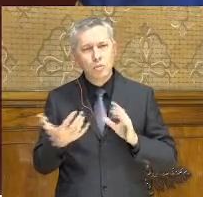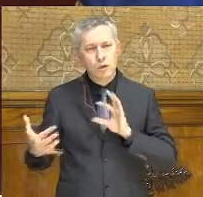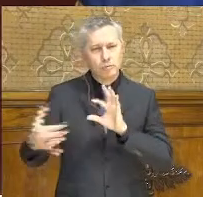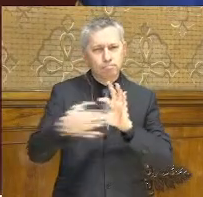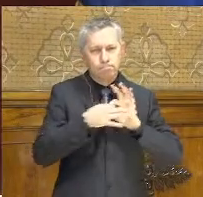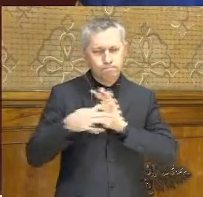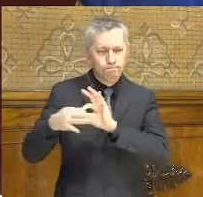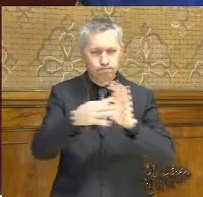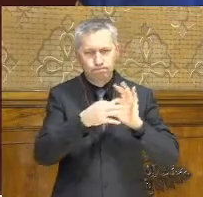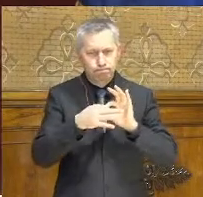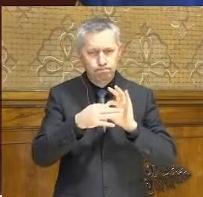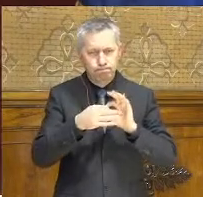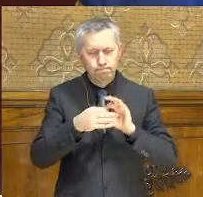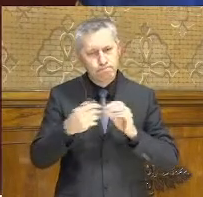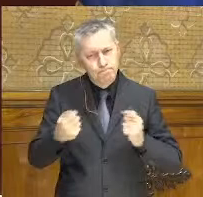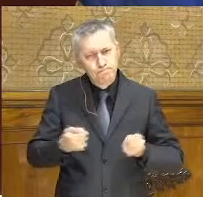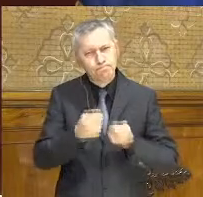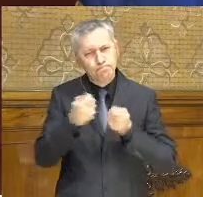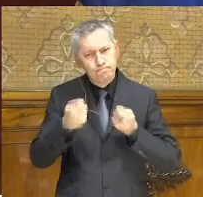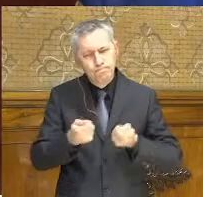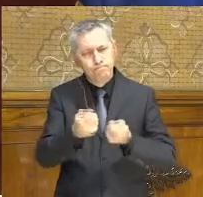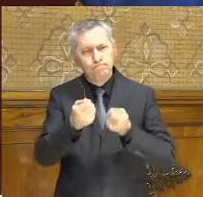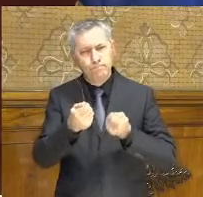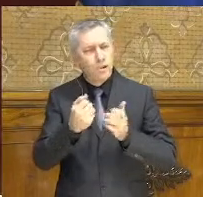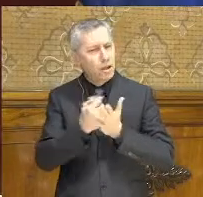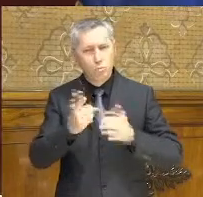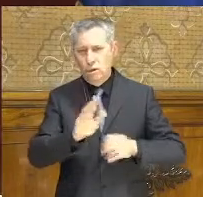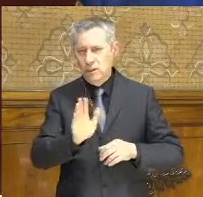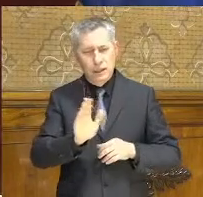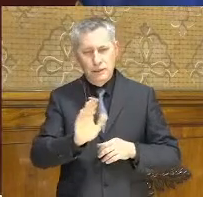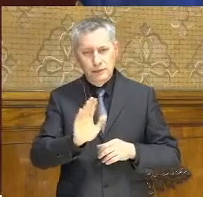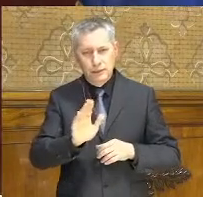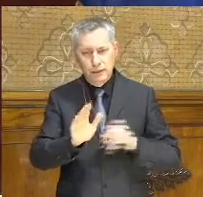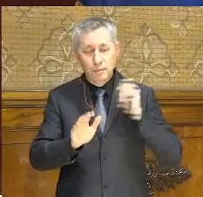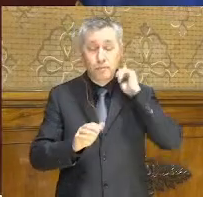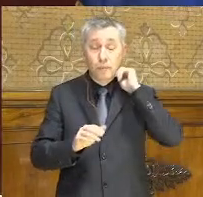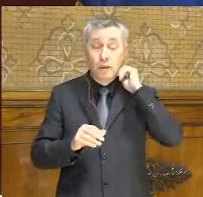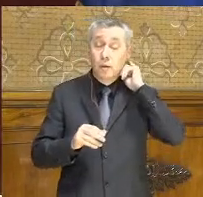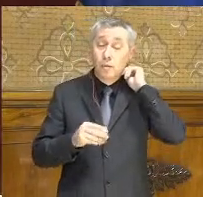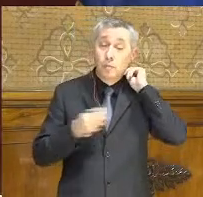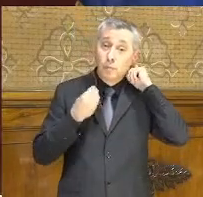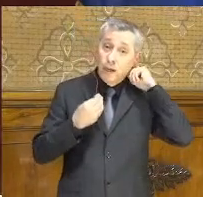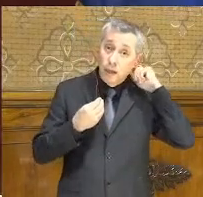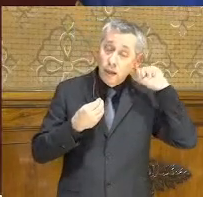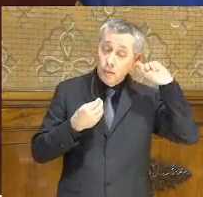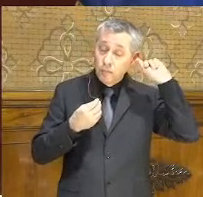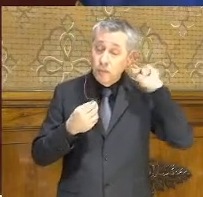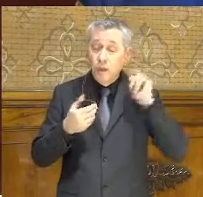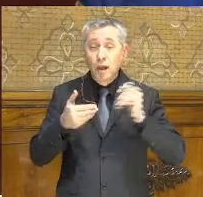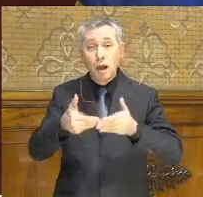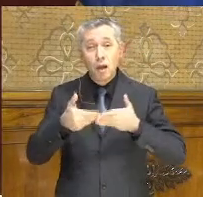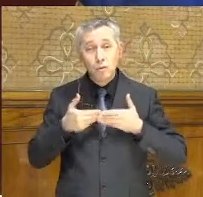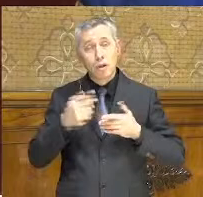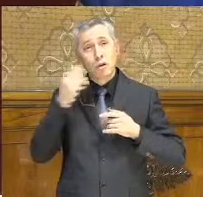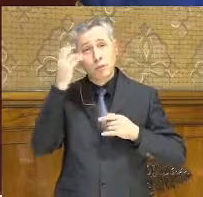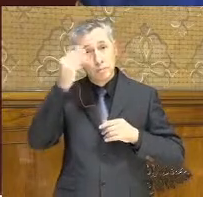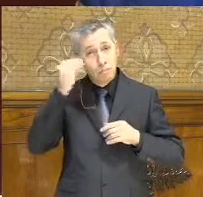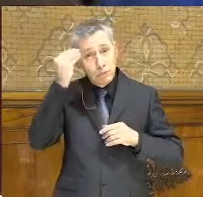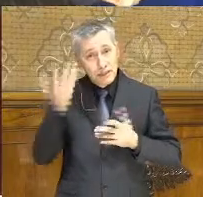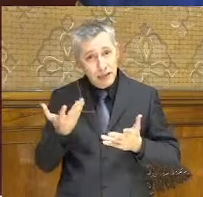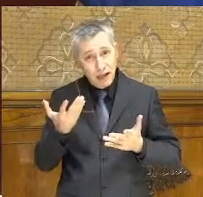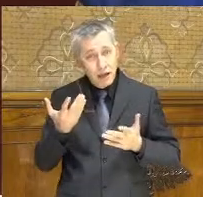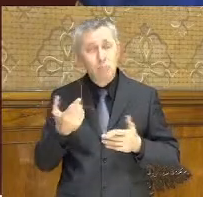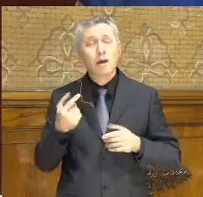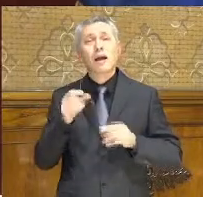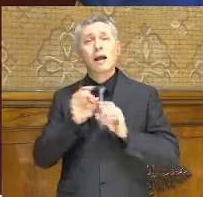issue is that it allows you to think about what I call negative freedom. It's not simply that freedom is